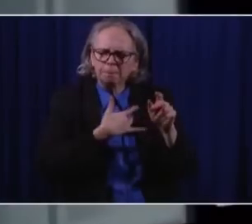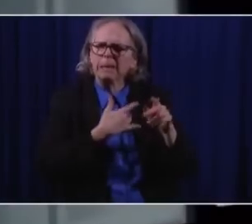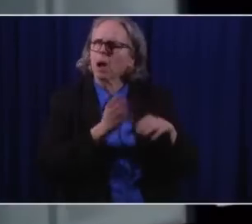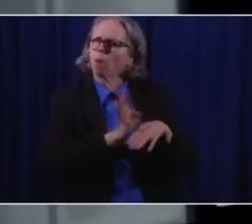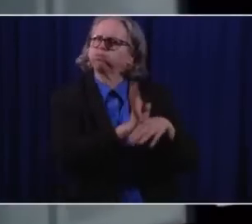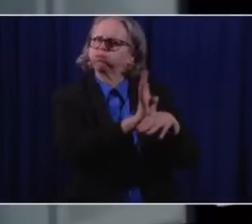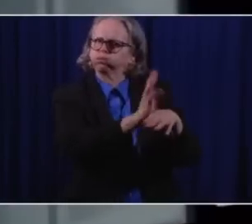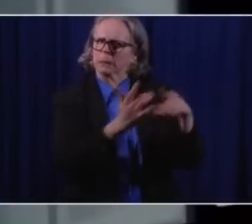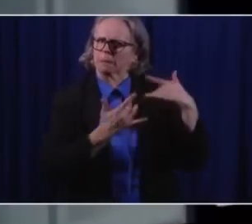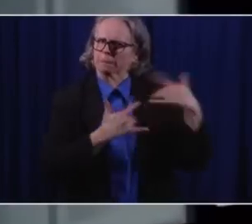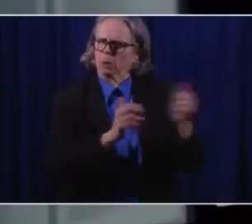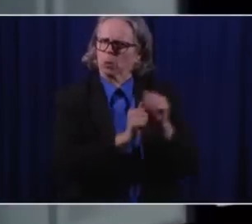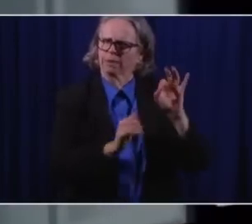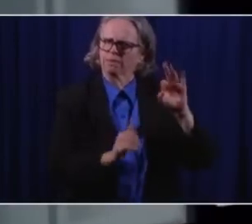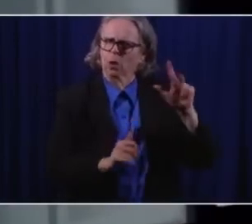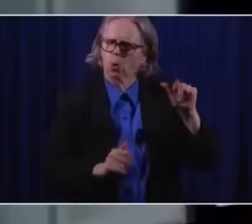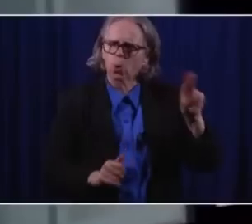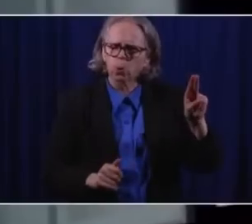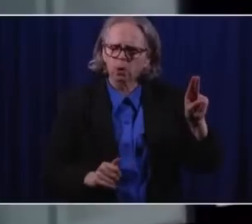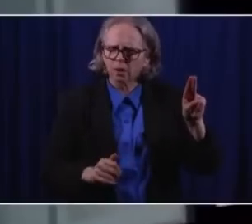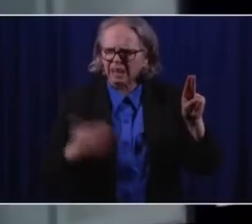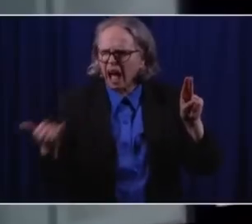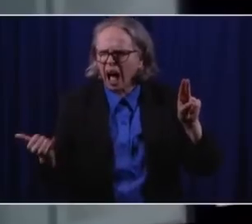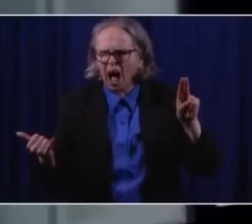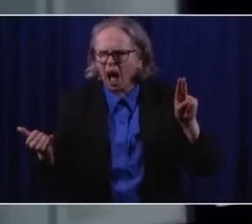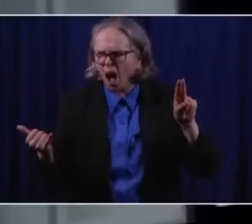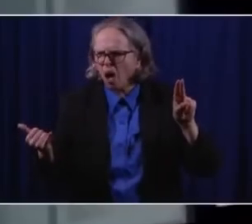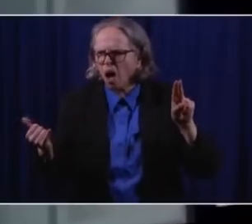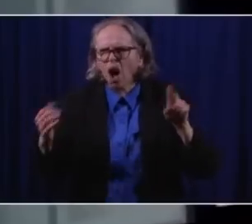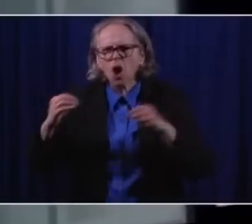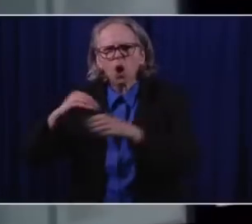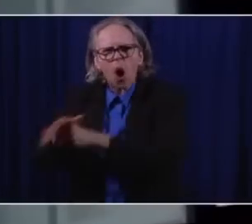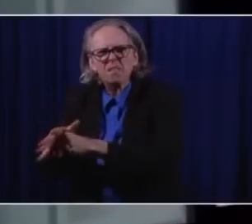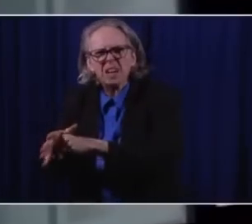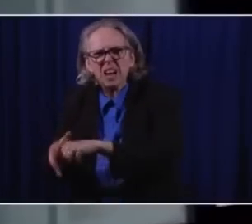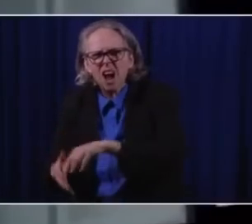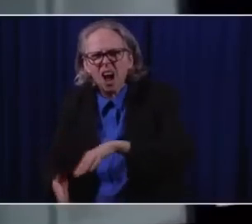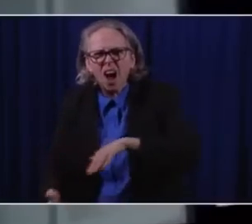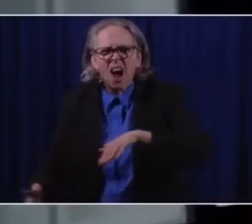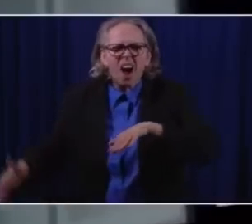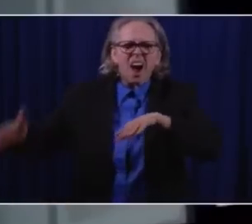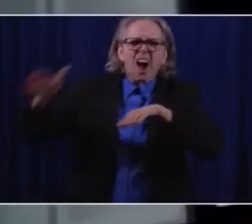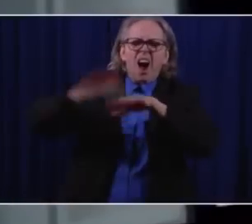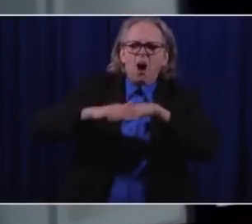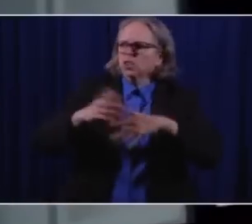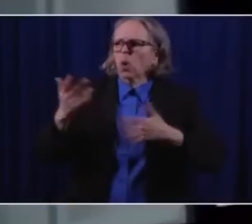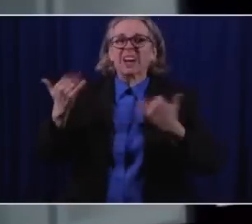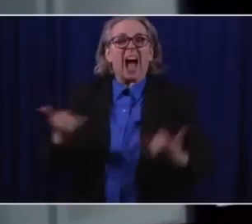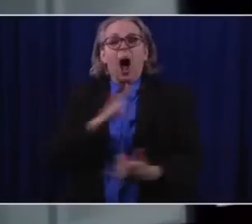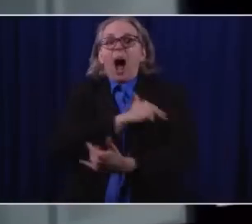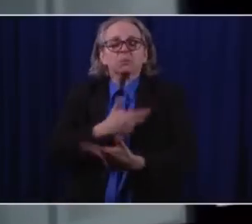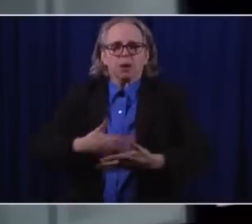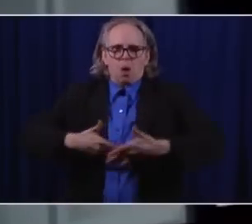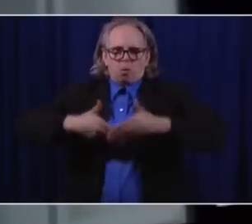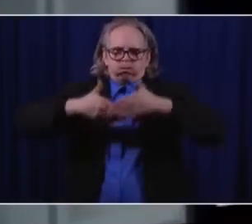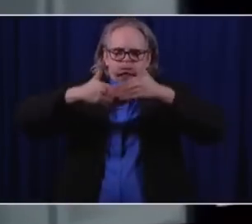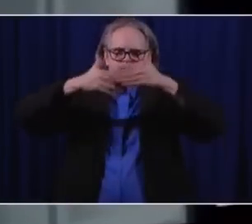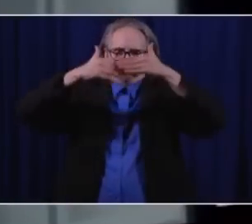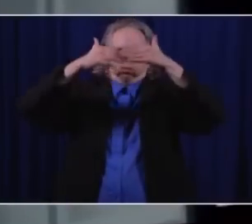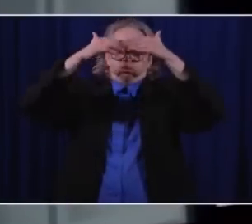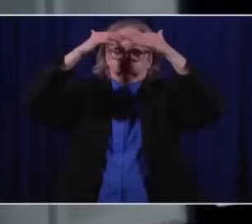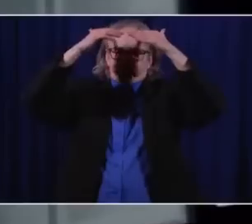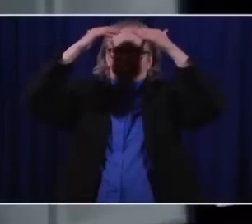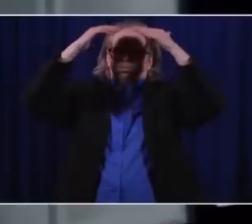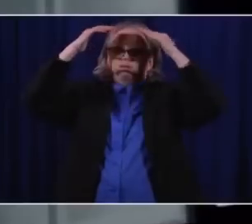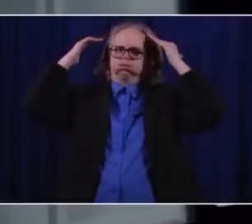without the effects of COVID, without that population also marching into the building. So I think